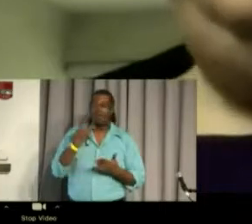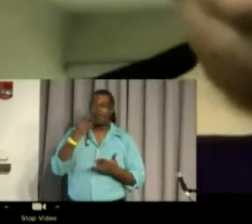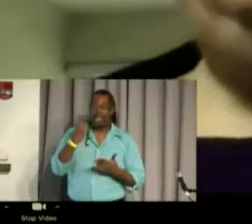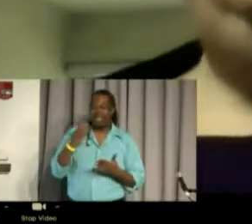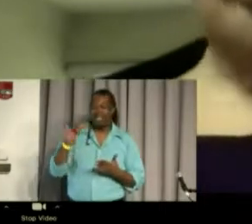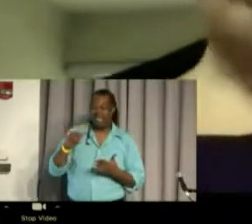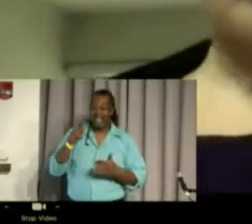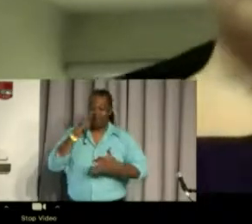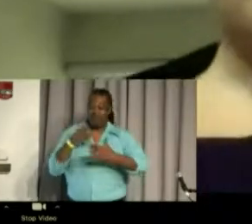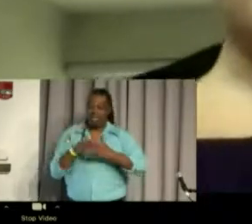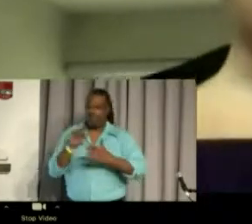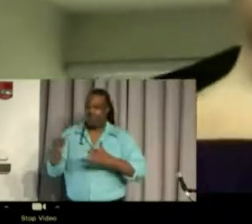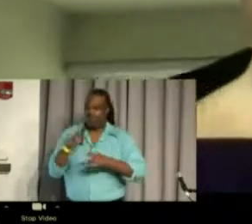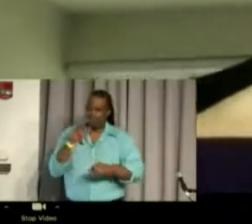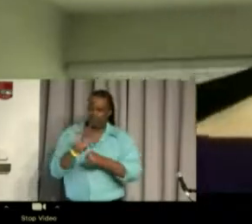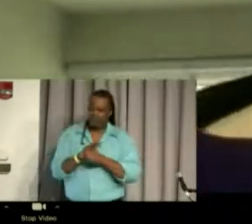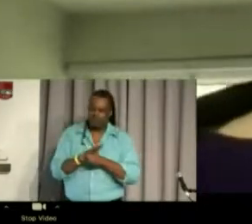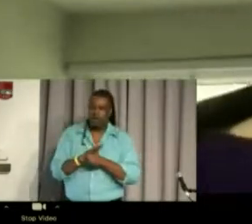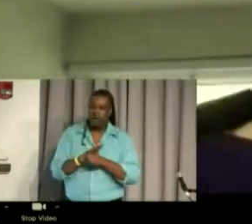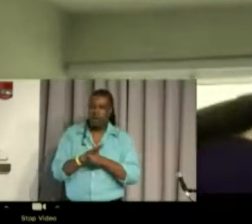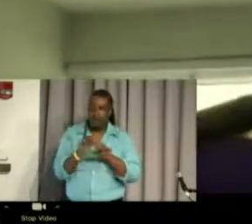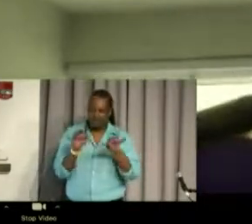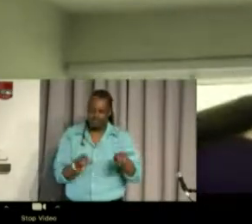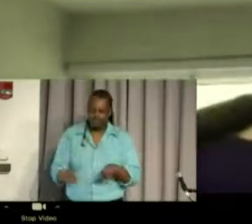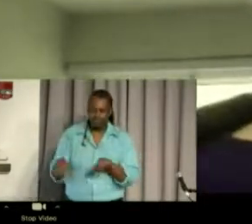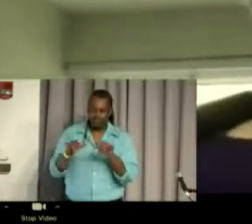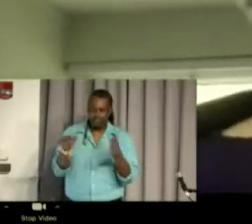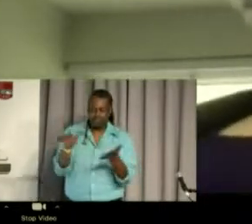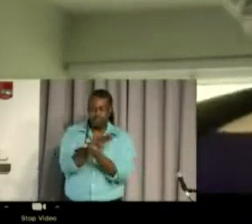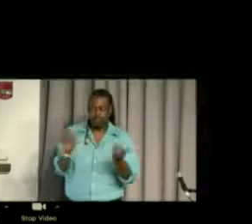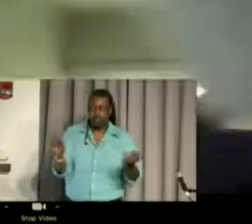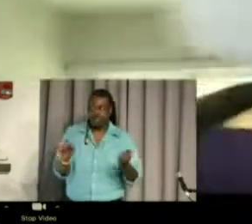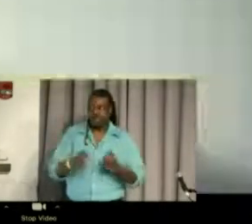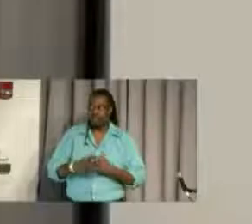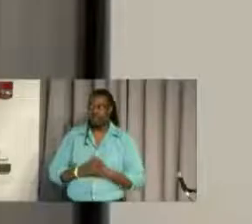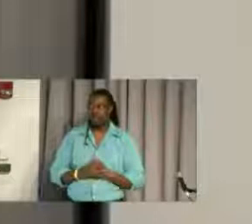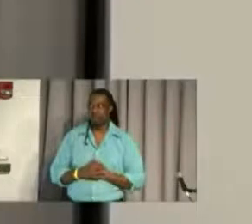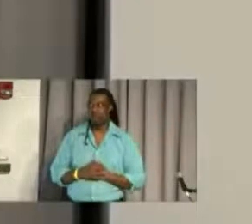own self-destruction." Thank you.